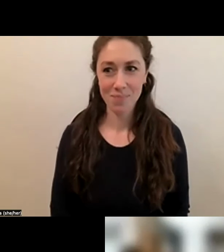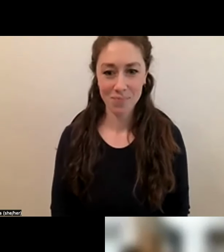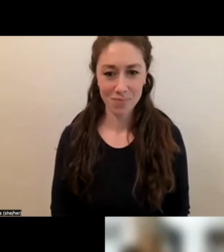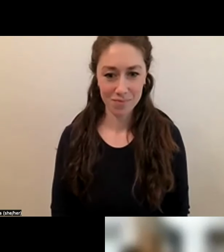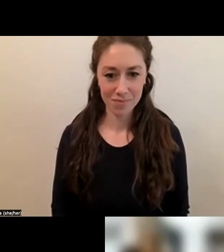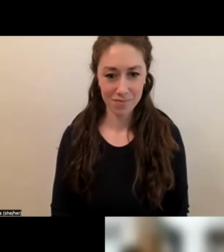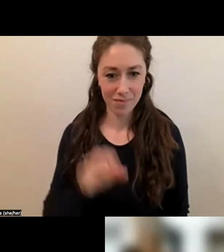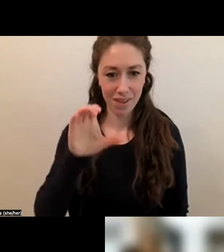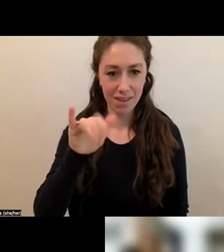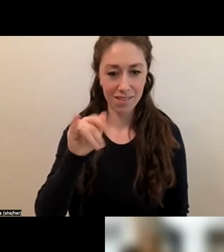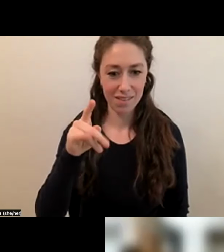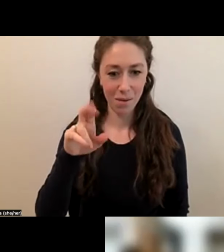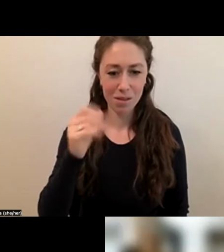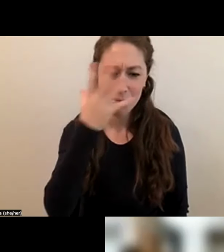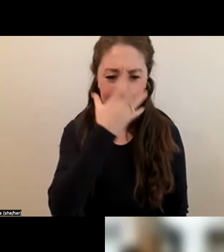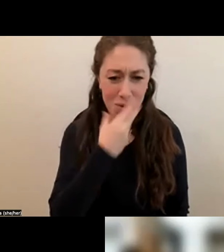Beautiful. Thanks, Hubert. Yes.